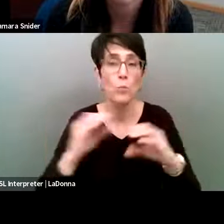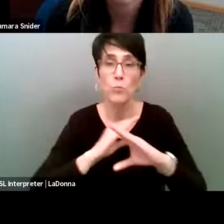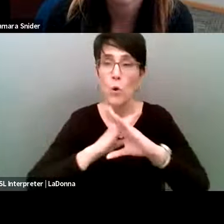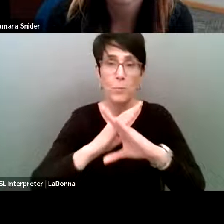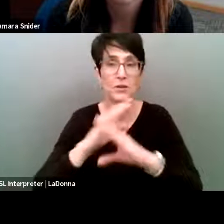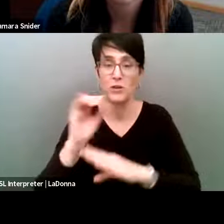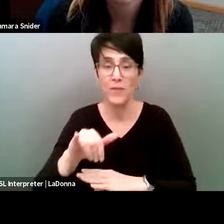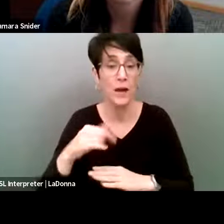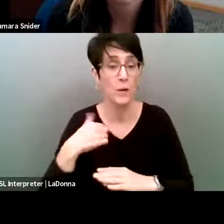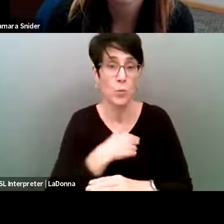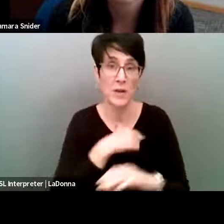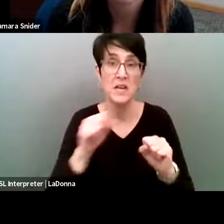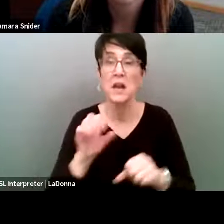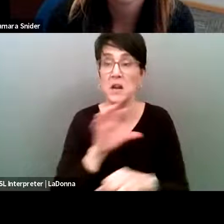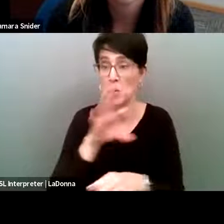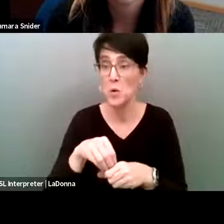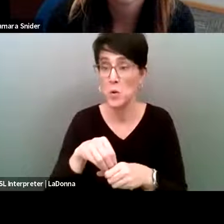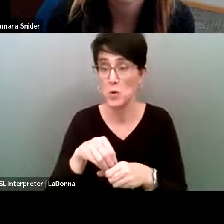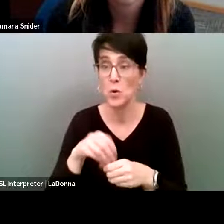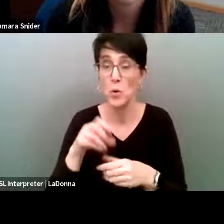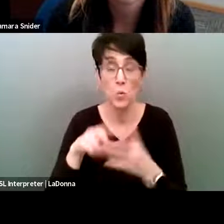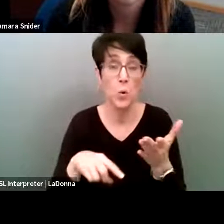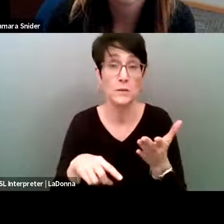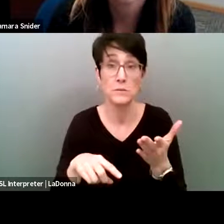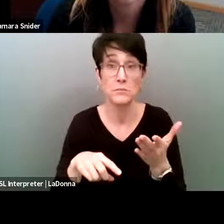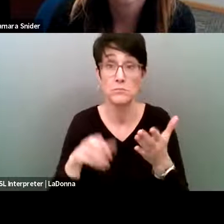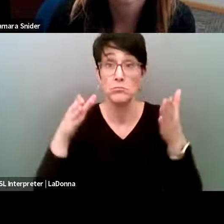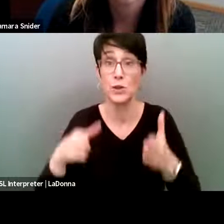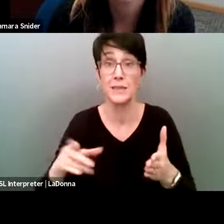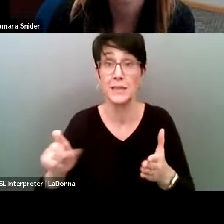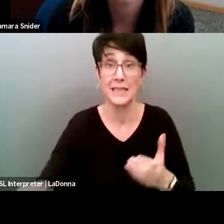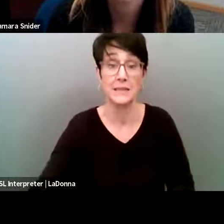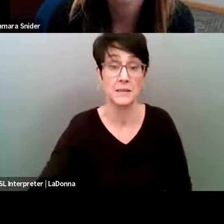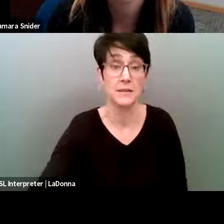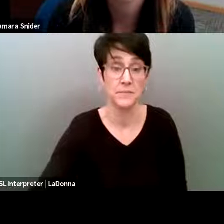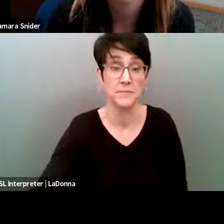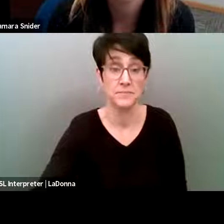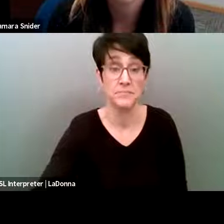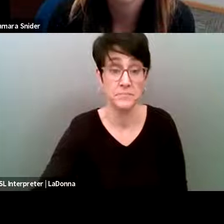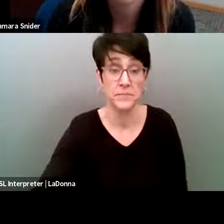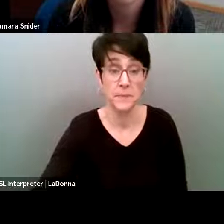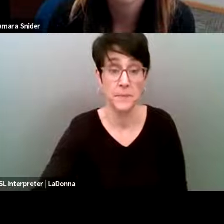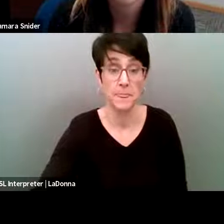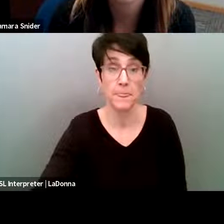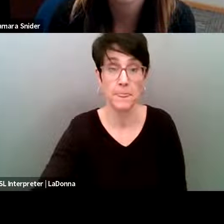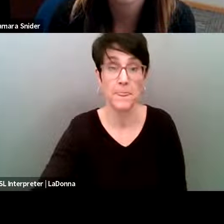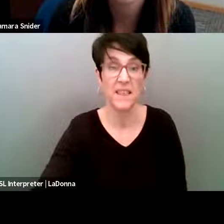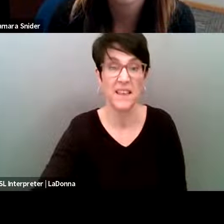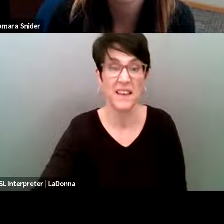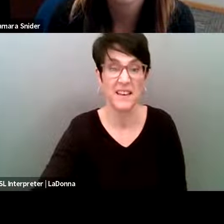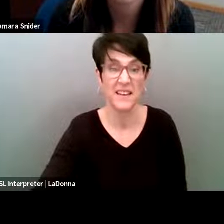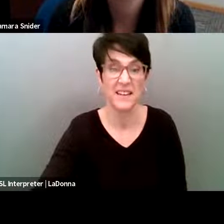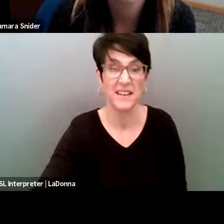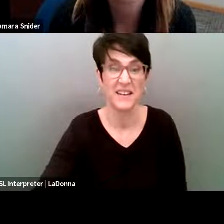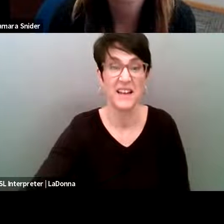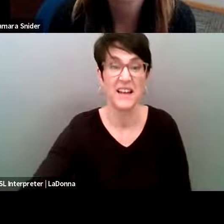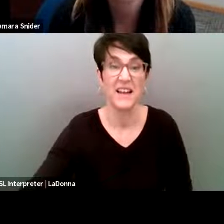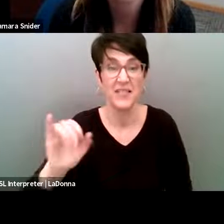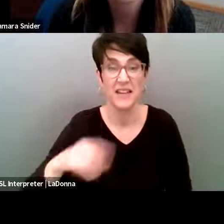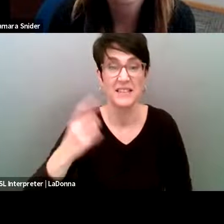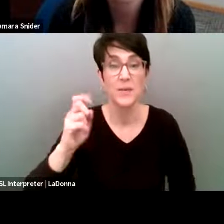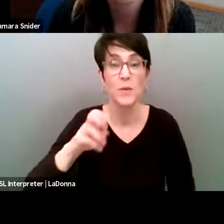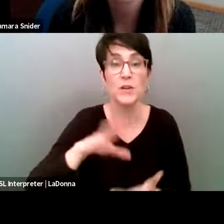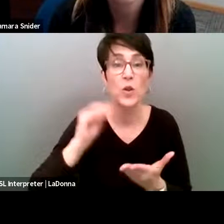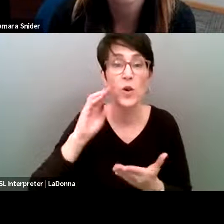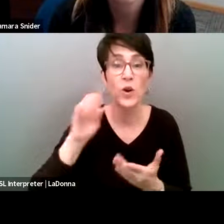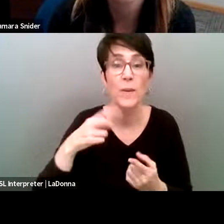that, really what the person needs. So yeah, that's something we need to learn about, I think.